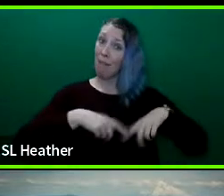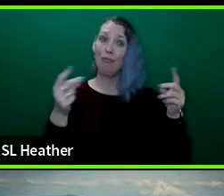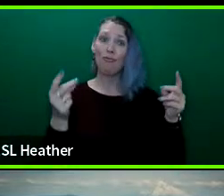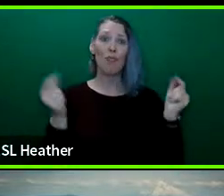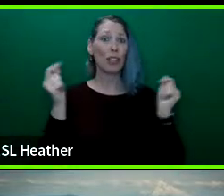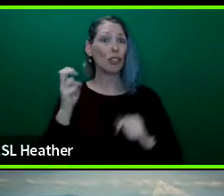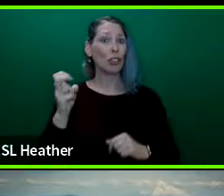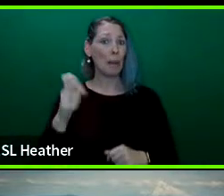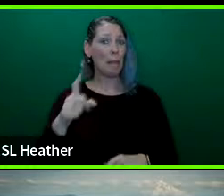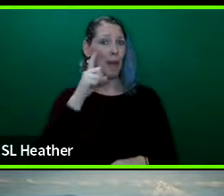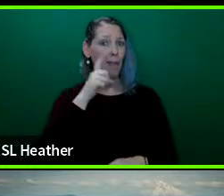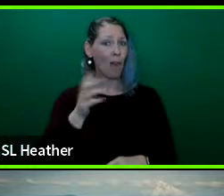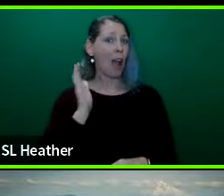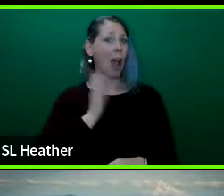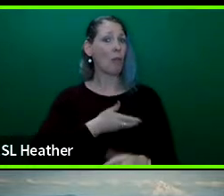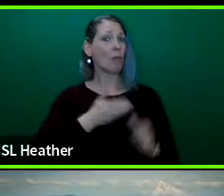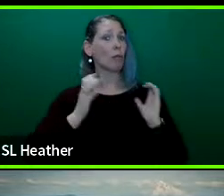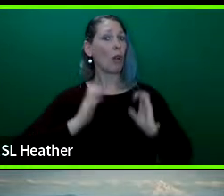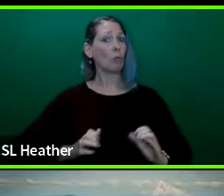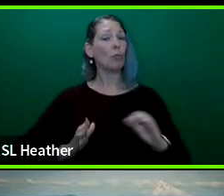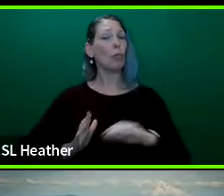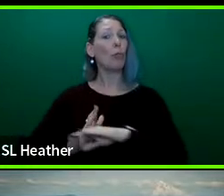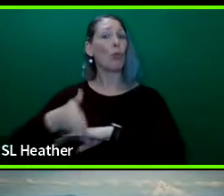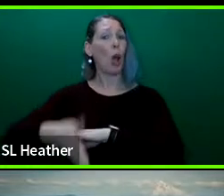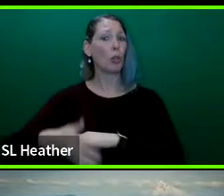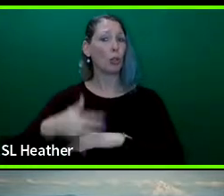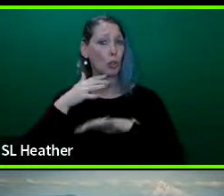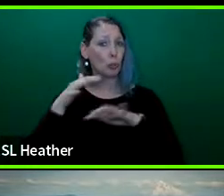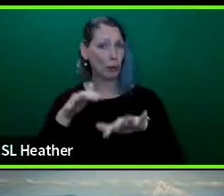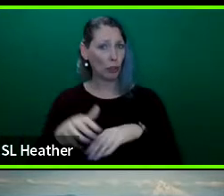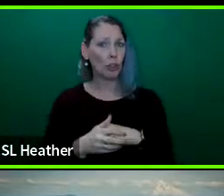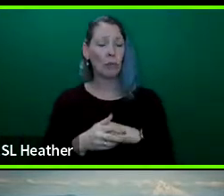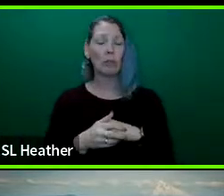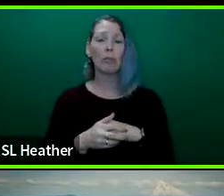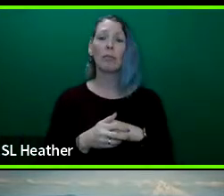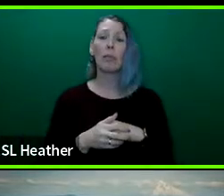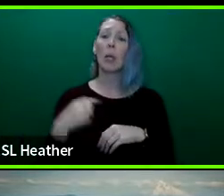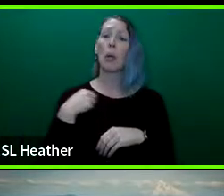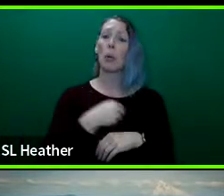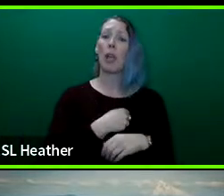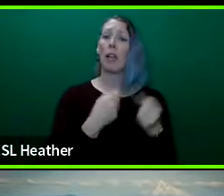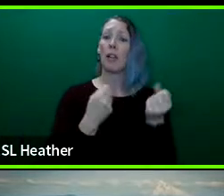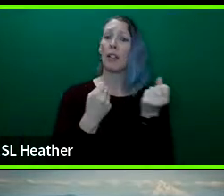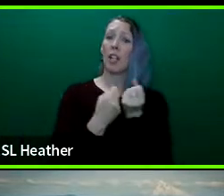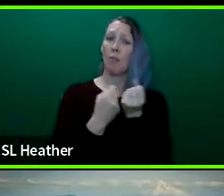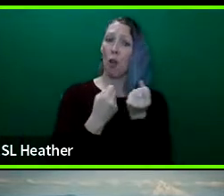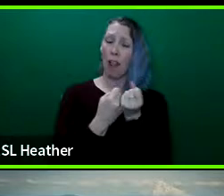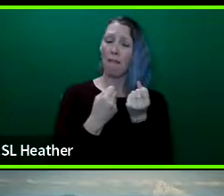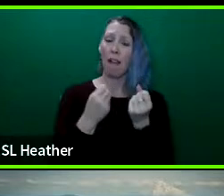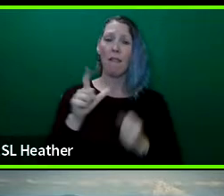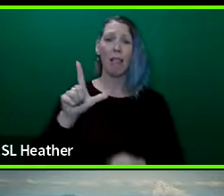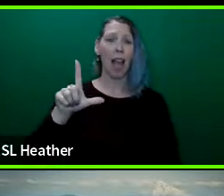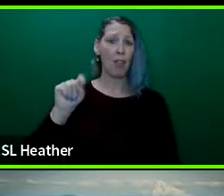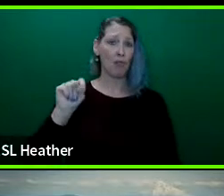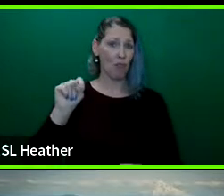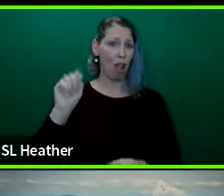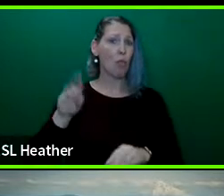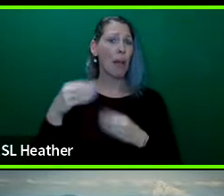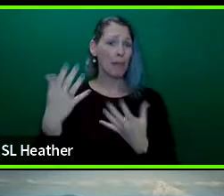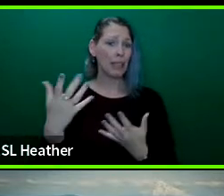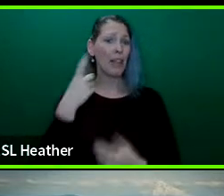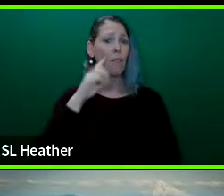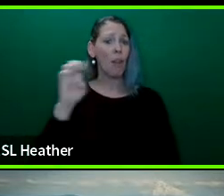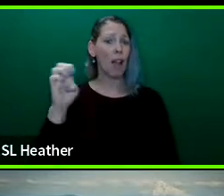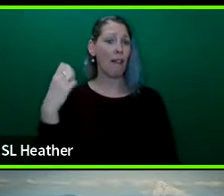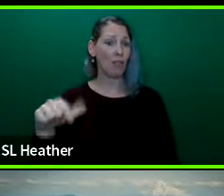for our customers across the river. We are supportive of the light rail recommendation to Evergreen